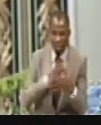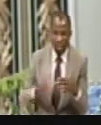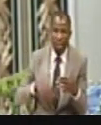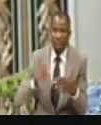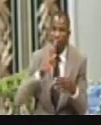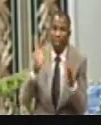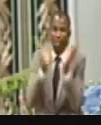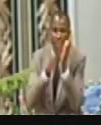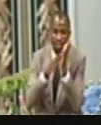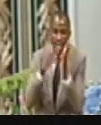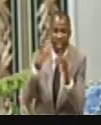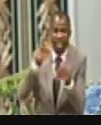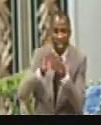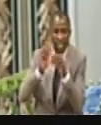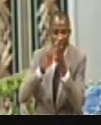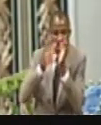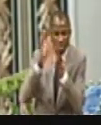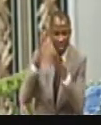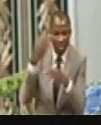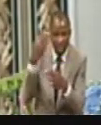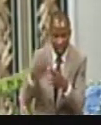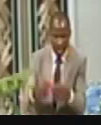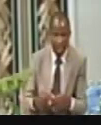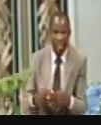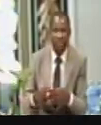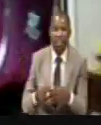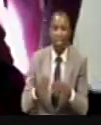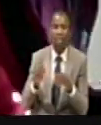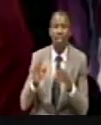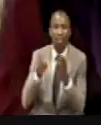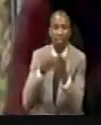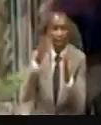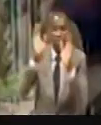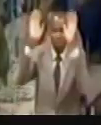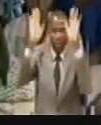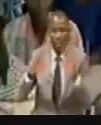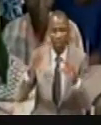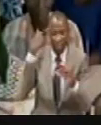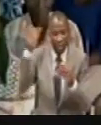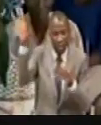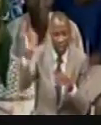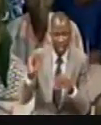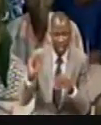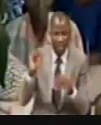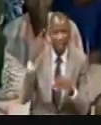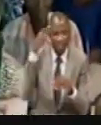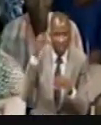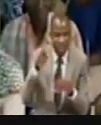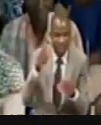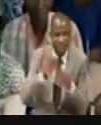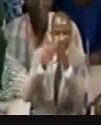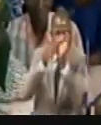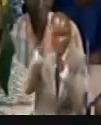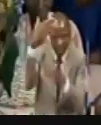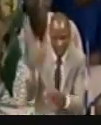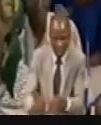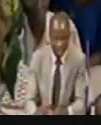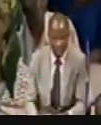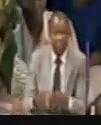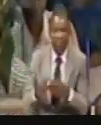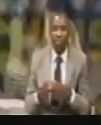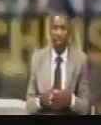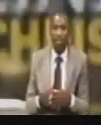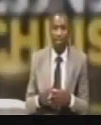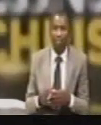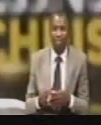I've not experienced the pain. I said, may the name of the Lord be praised in Jesus' name. Double miracle for him. Double miracle